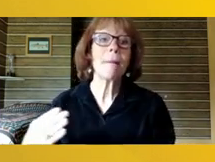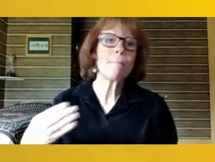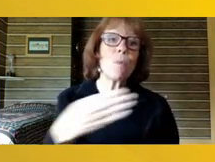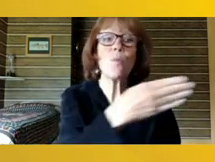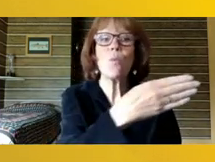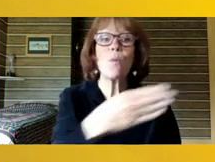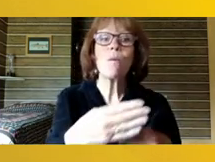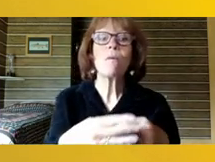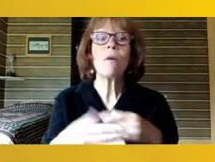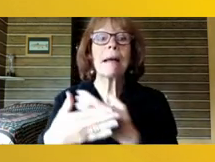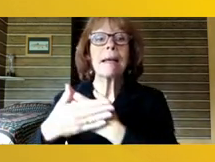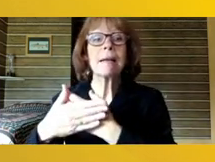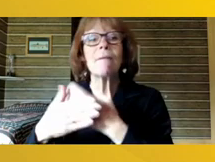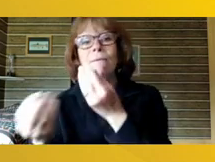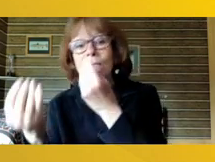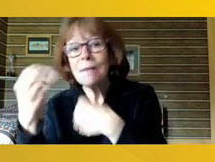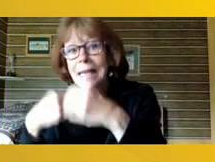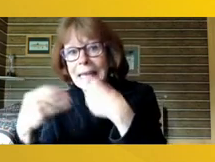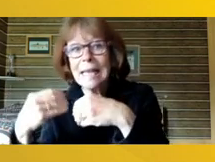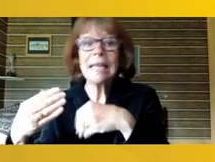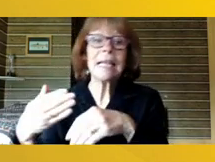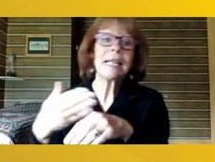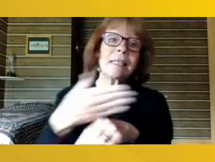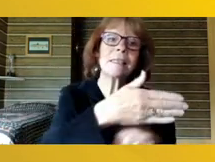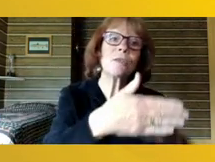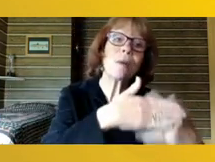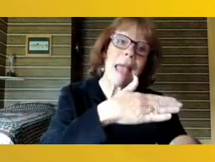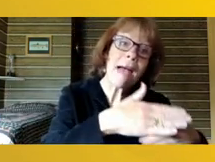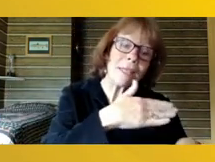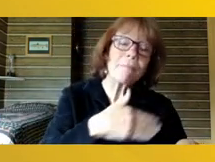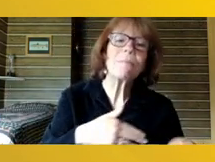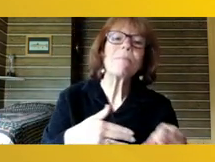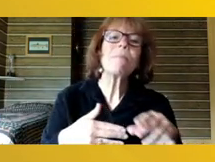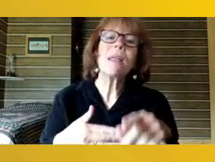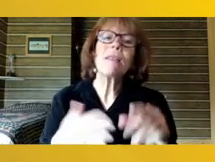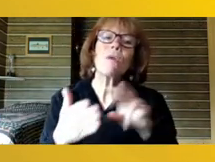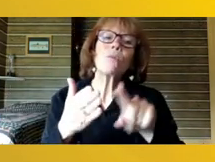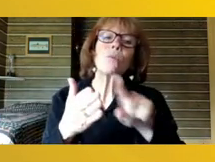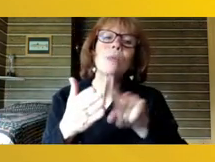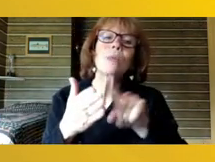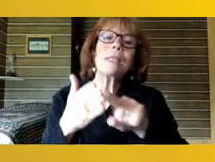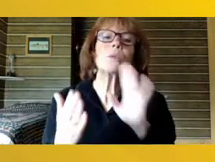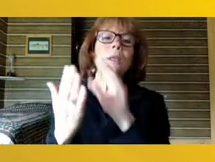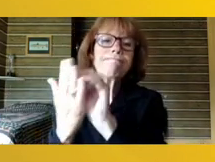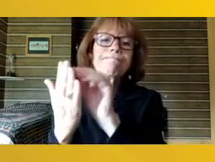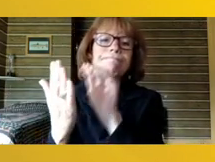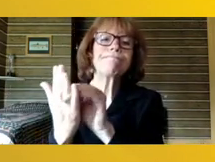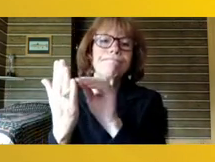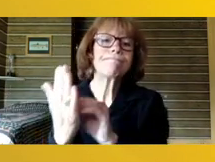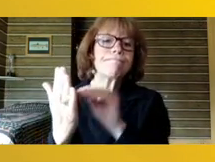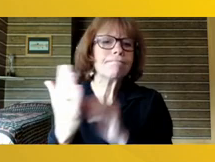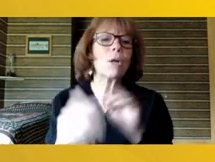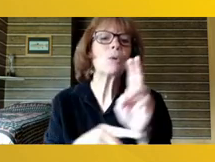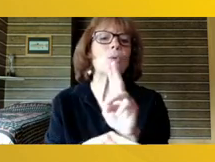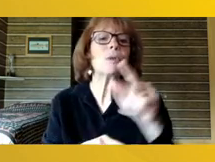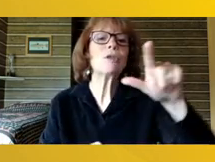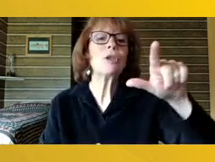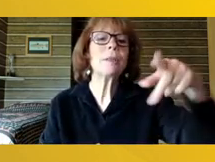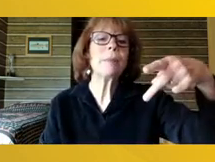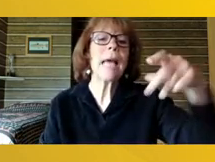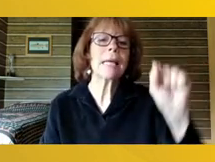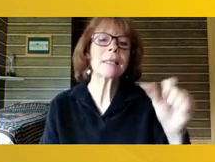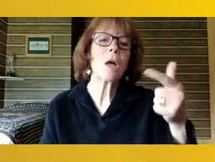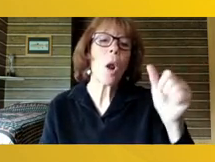feeding grounds, researchers document the precise location of whales using a GPS or a global positioning system.